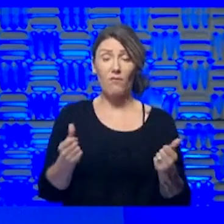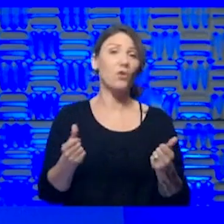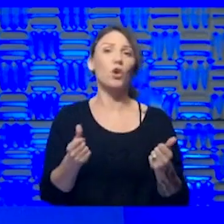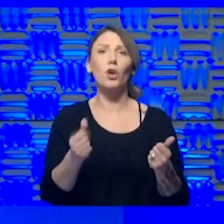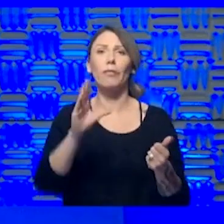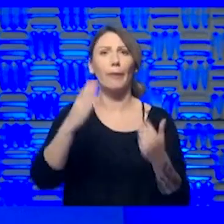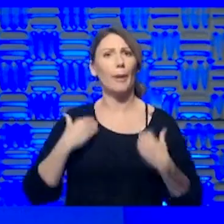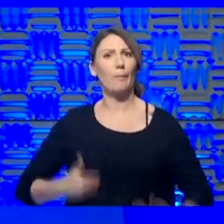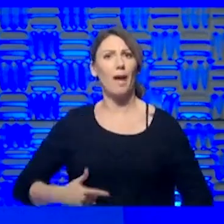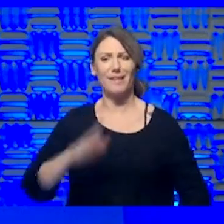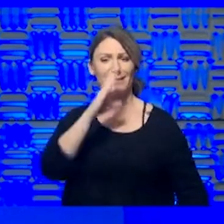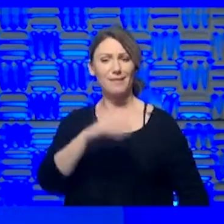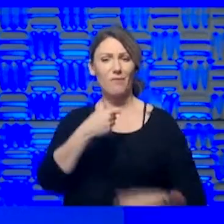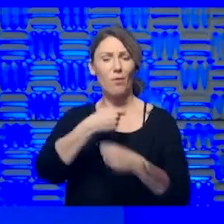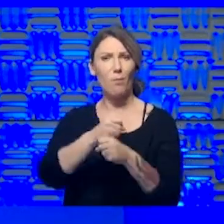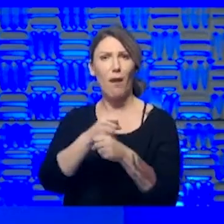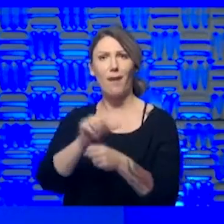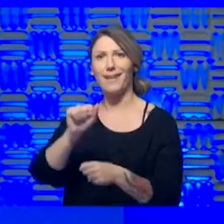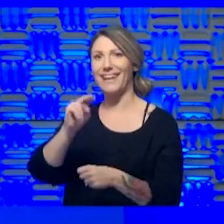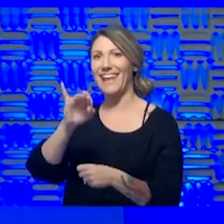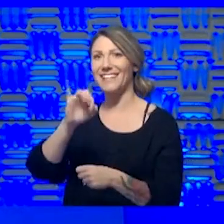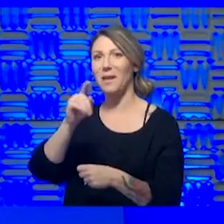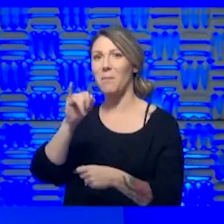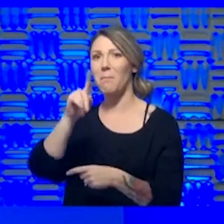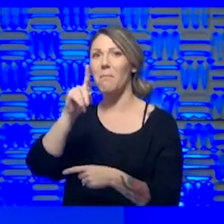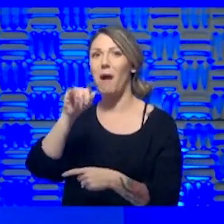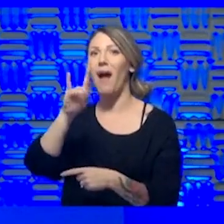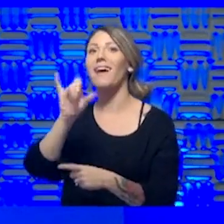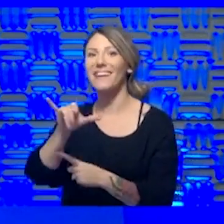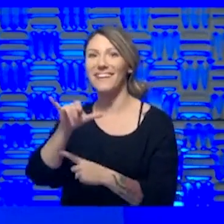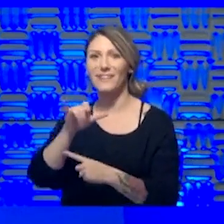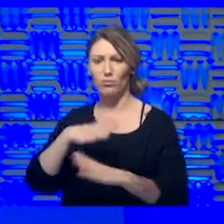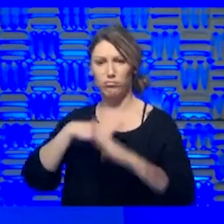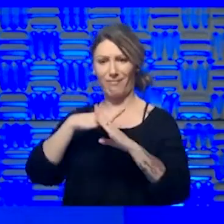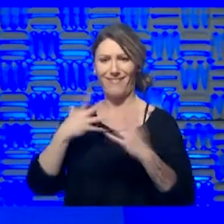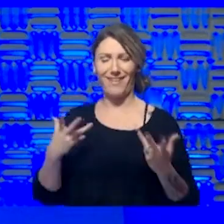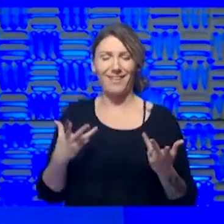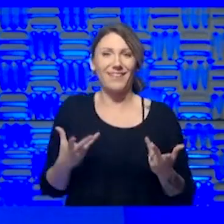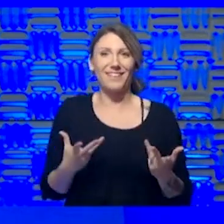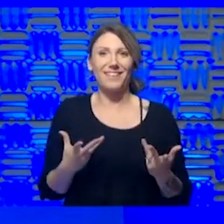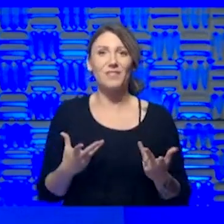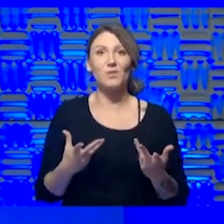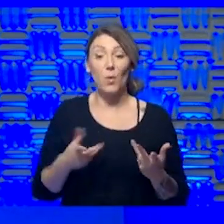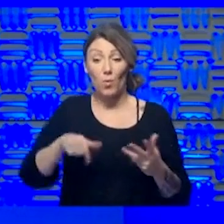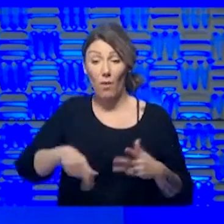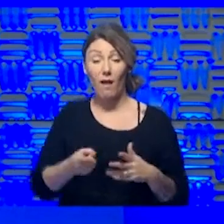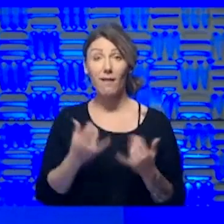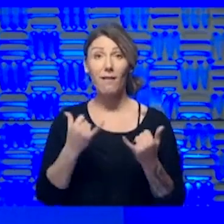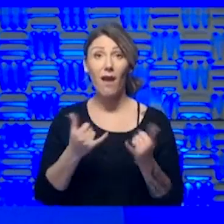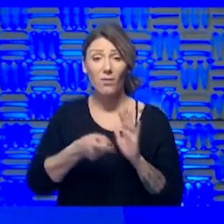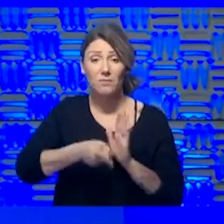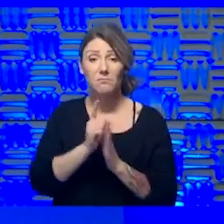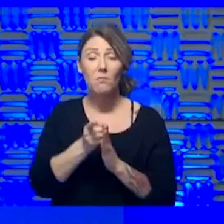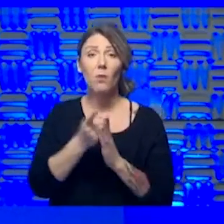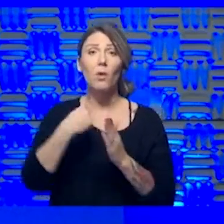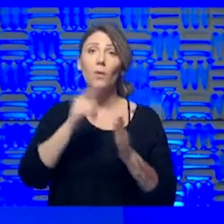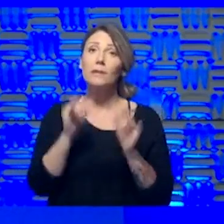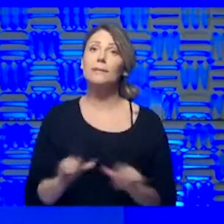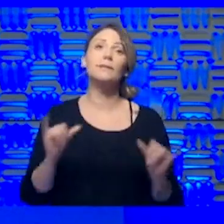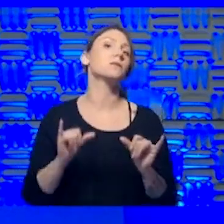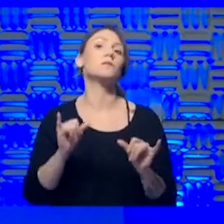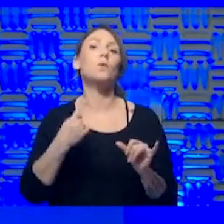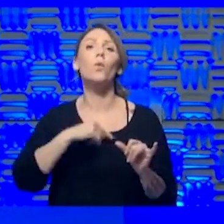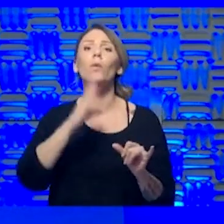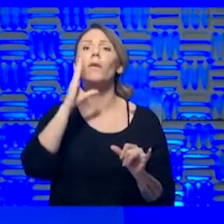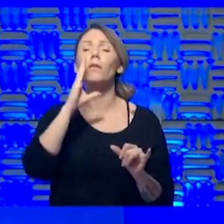all. So there are a lot of caveats with this serology testing. And at this point in time, we continue to be consistent in saying we think there will